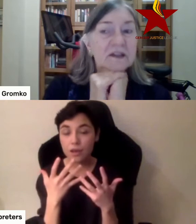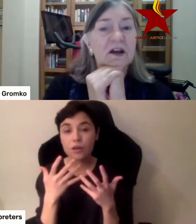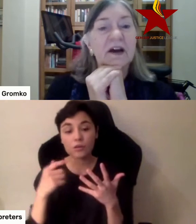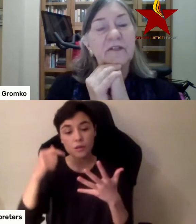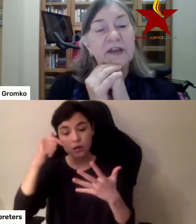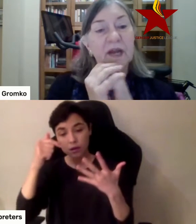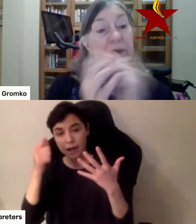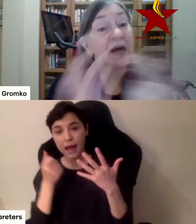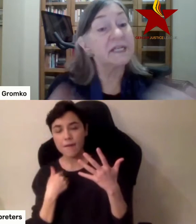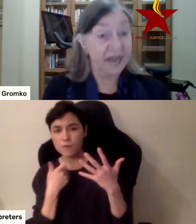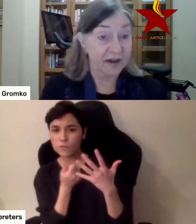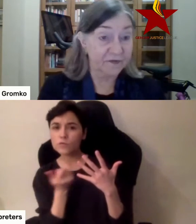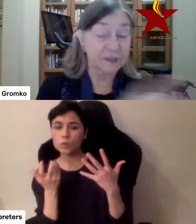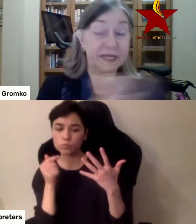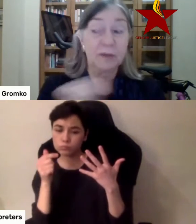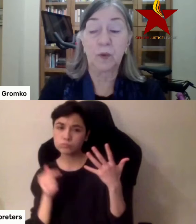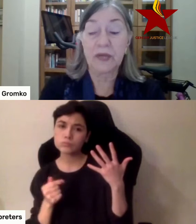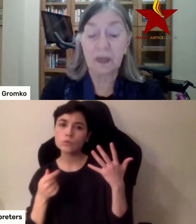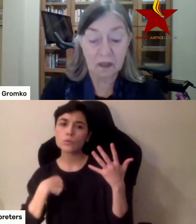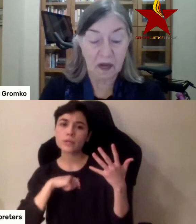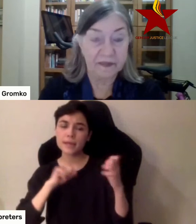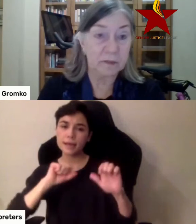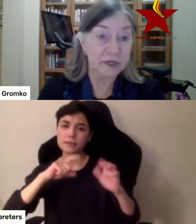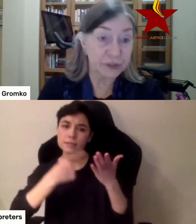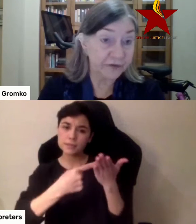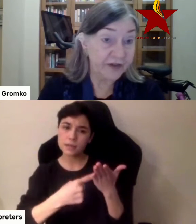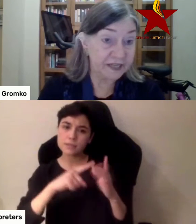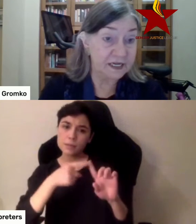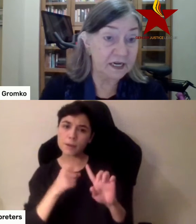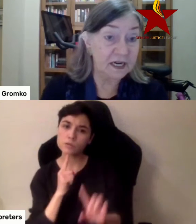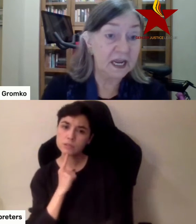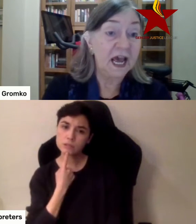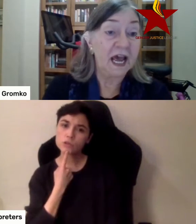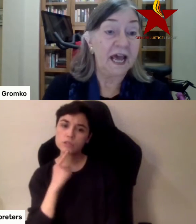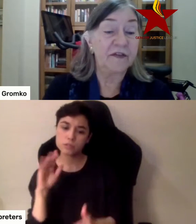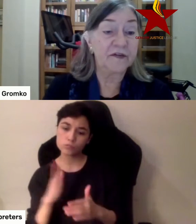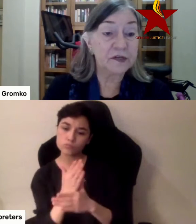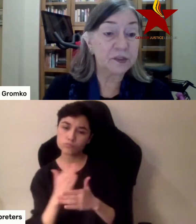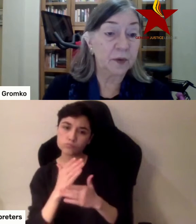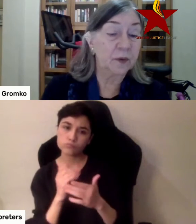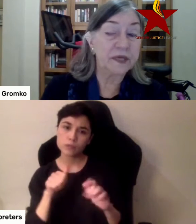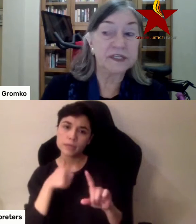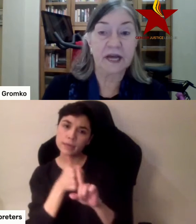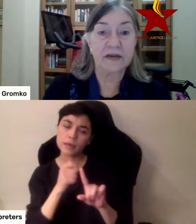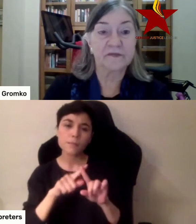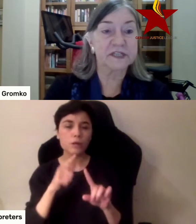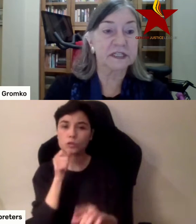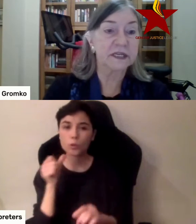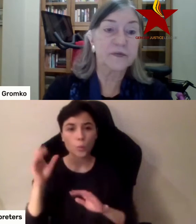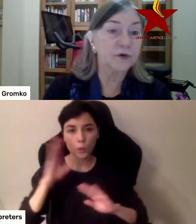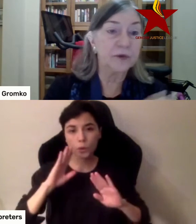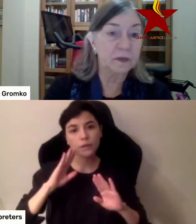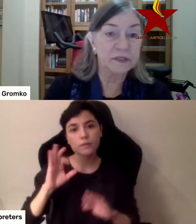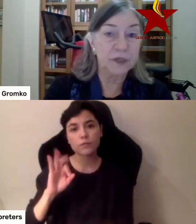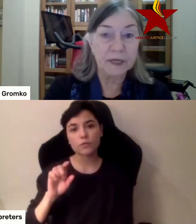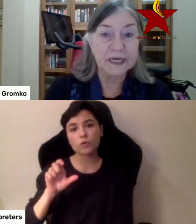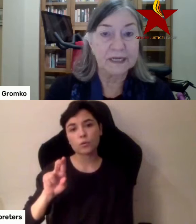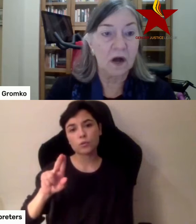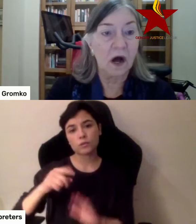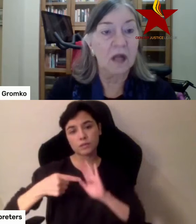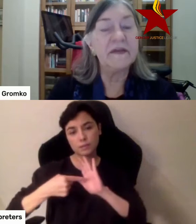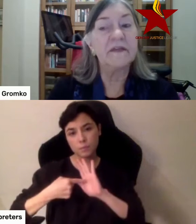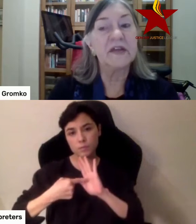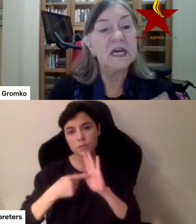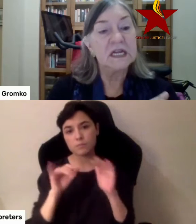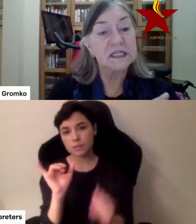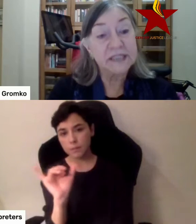We had a lot of, in my staff, for example, we all got the Moderna vaccine, and the first one, we just kind of slid through it. It was no big